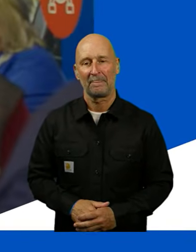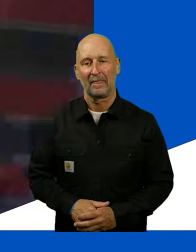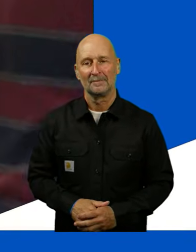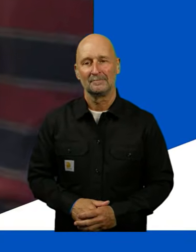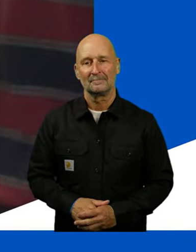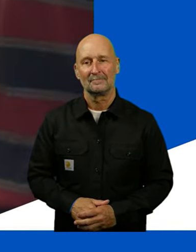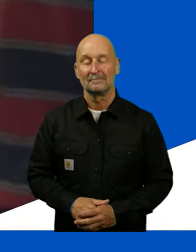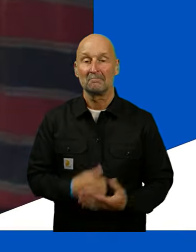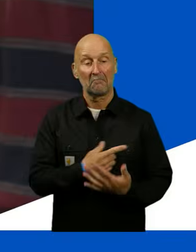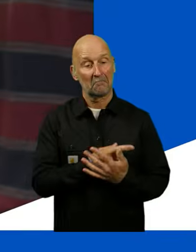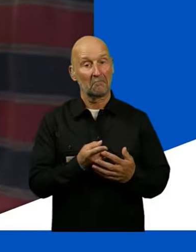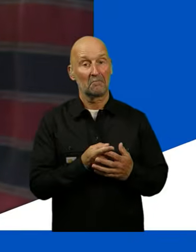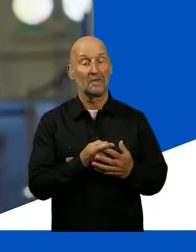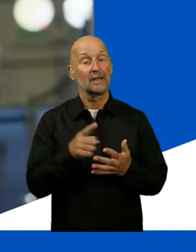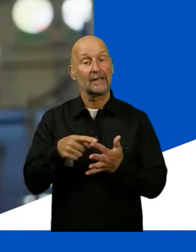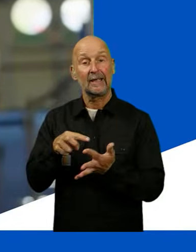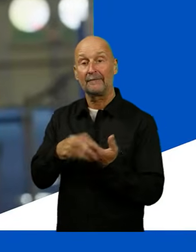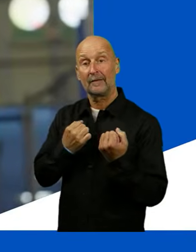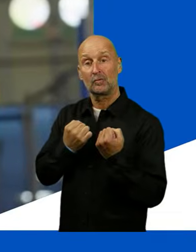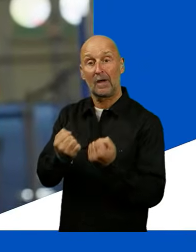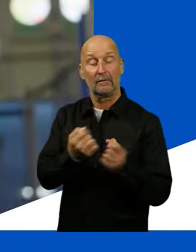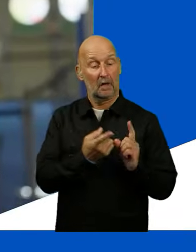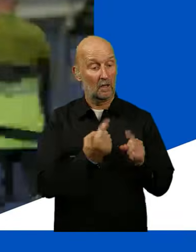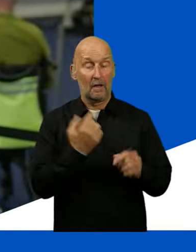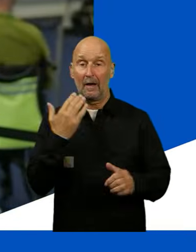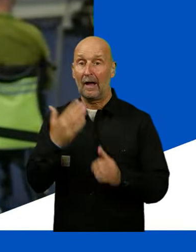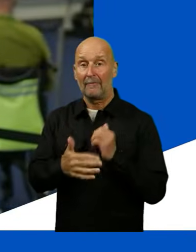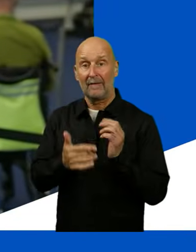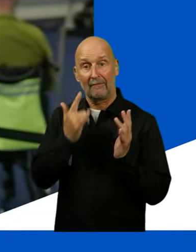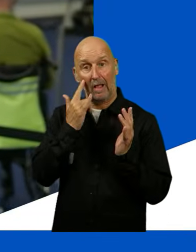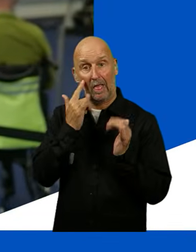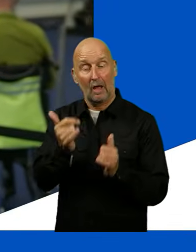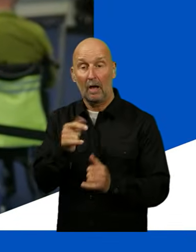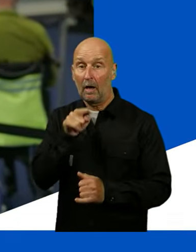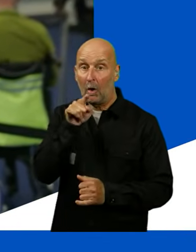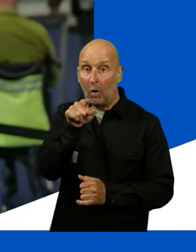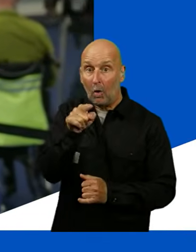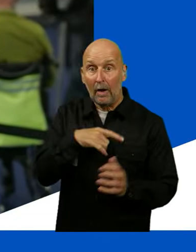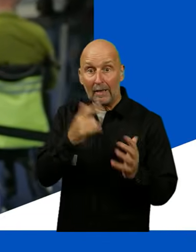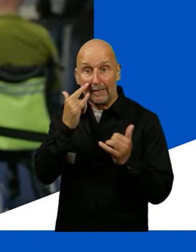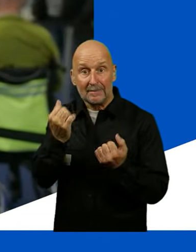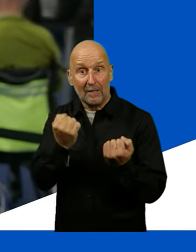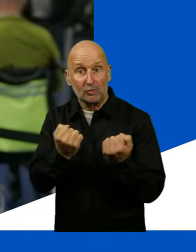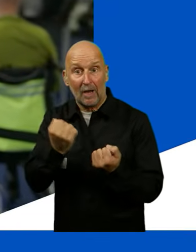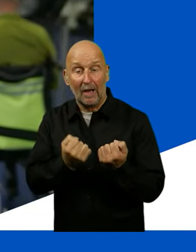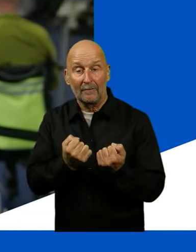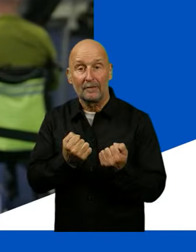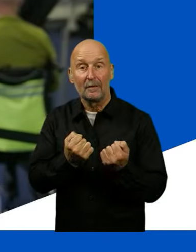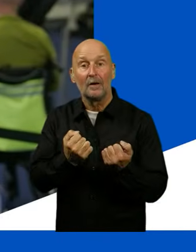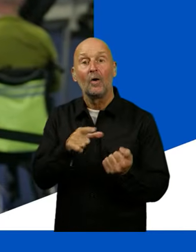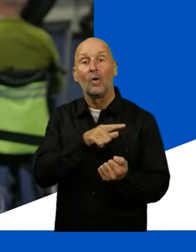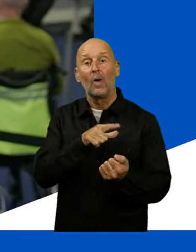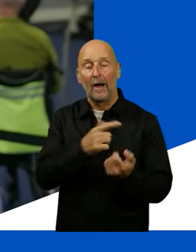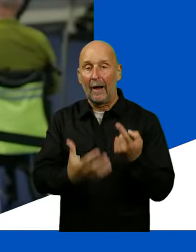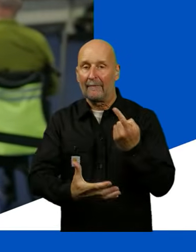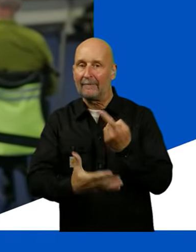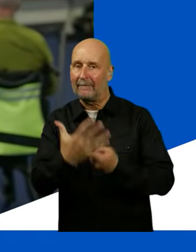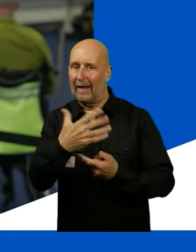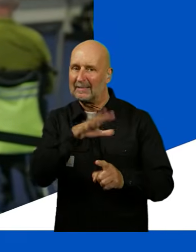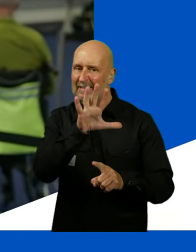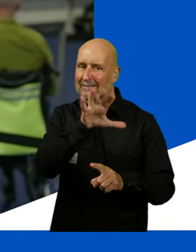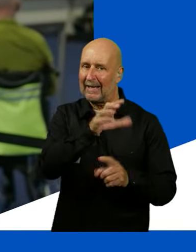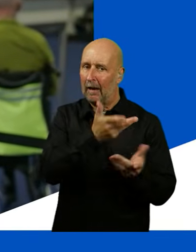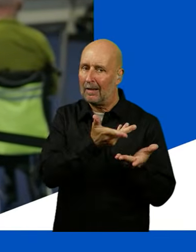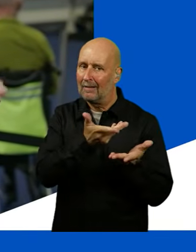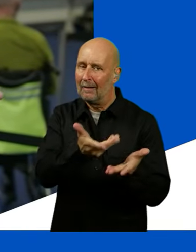Some great reactions to driving an EV. I've never tried one, but I enjoyed it too. If you'd fancy taking a test drive in an EV, check out the Find a Dealer section of the Motability Scheme